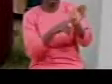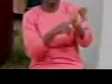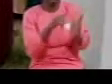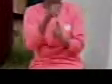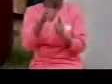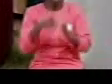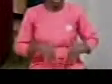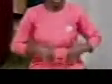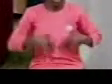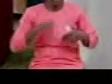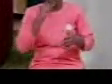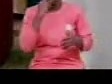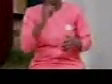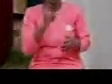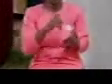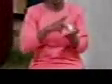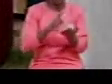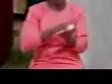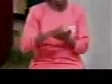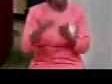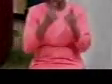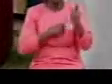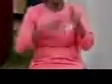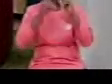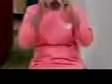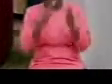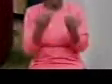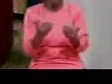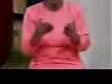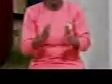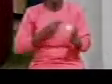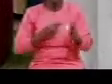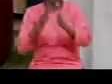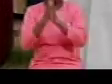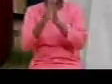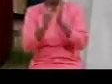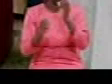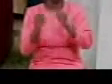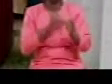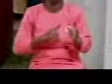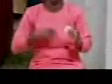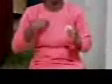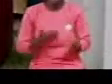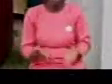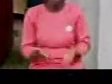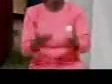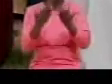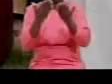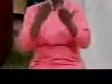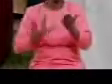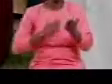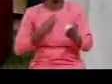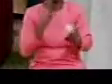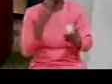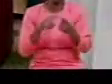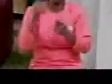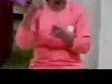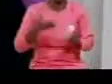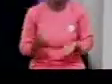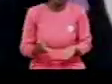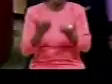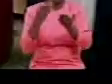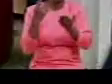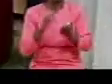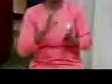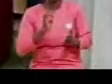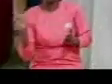help. The Lord will bless. Let's seek the face of the Lord. Oh Lord, we lift up the west unto you. Oh Lord, we lift up the east unto you. Oh Lord,